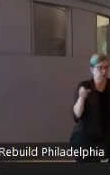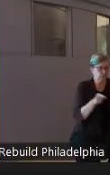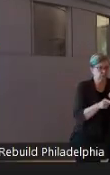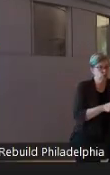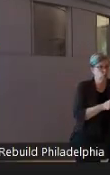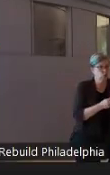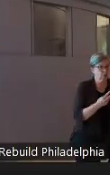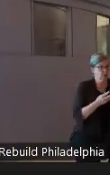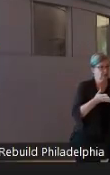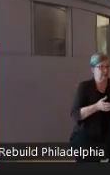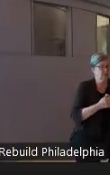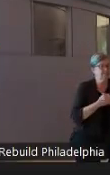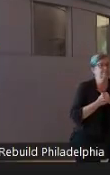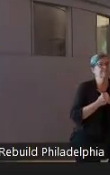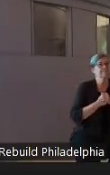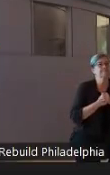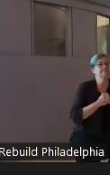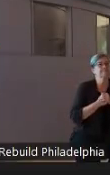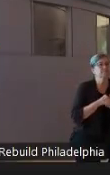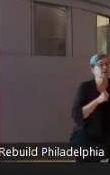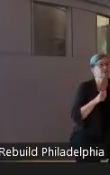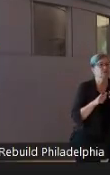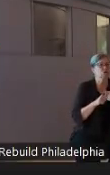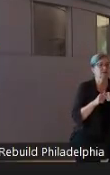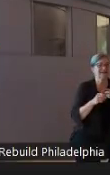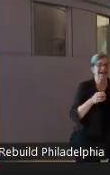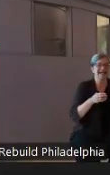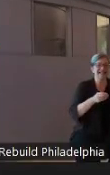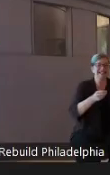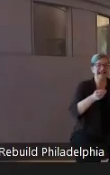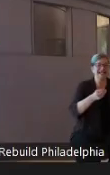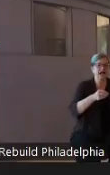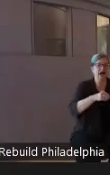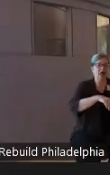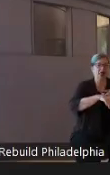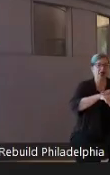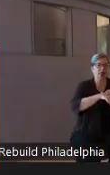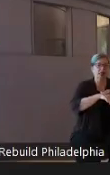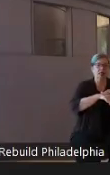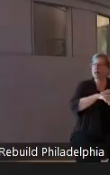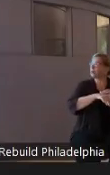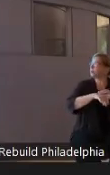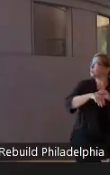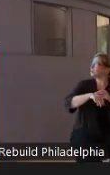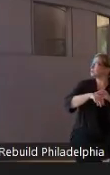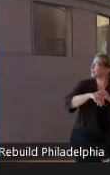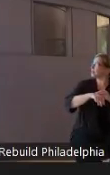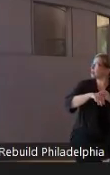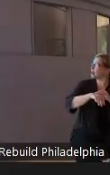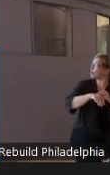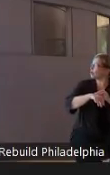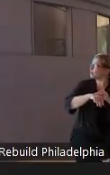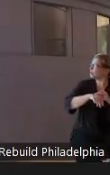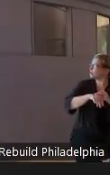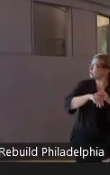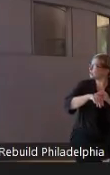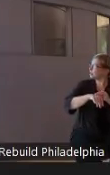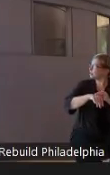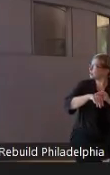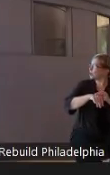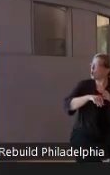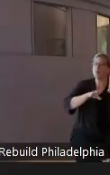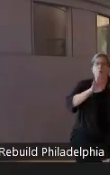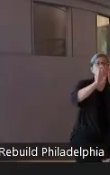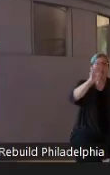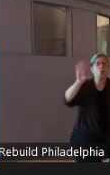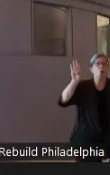options. The first would be a tactile wall piece inside the atrium. So as soon as you walk in and you look to the